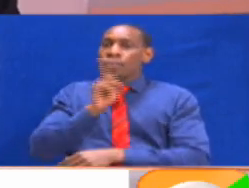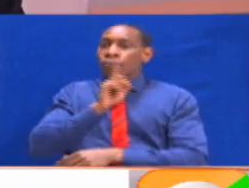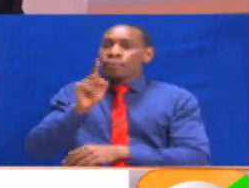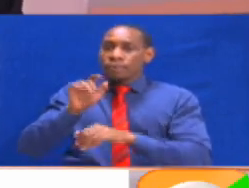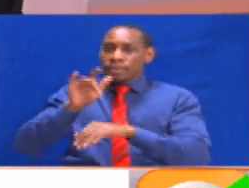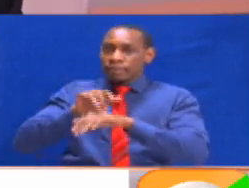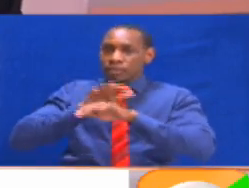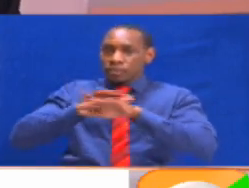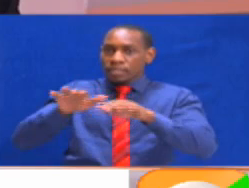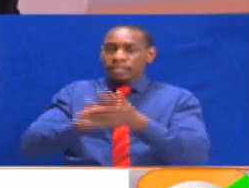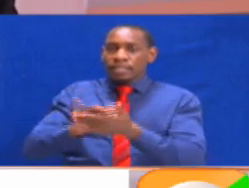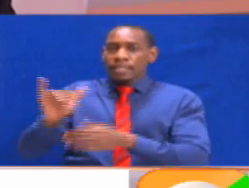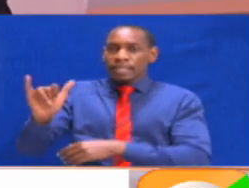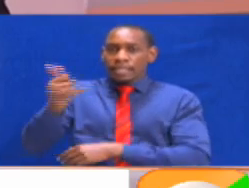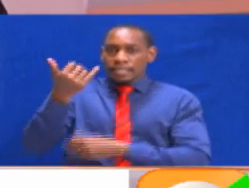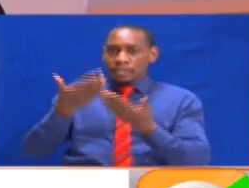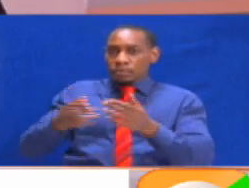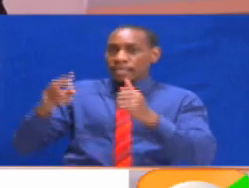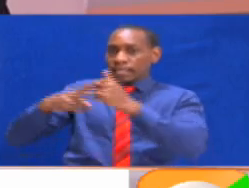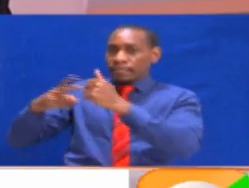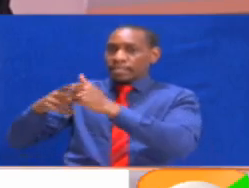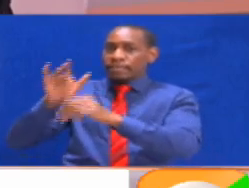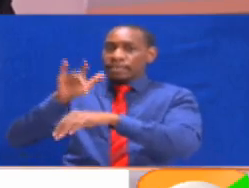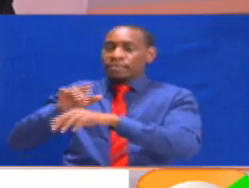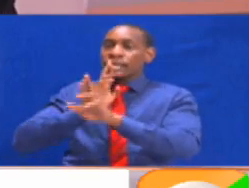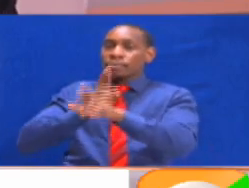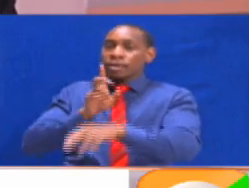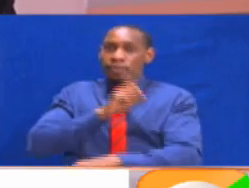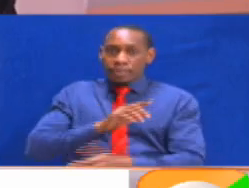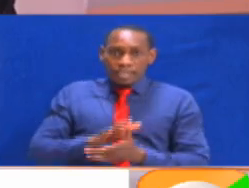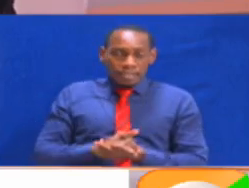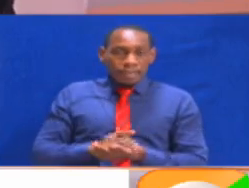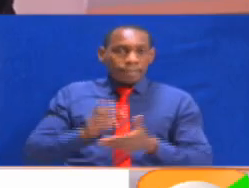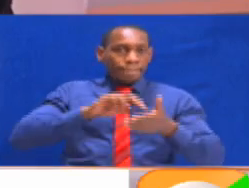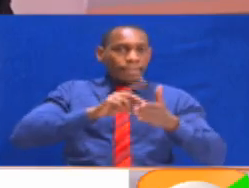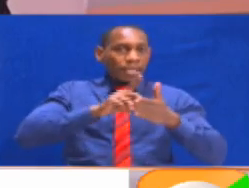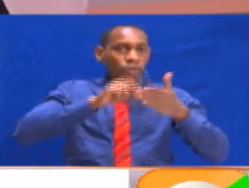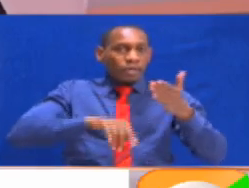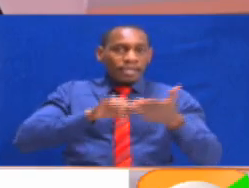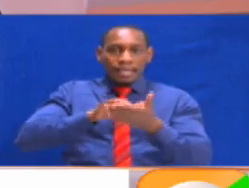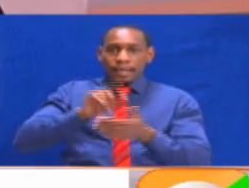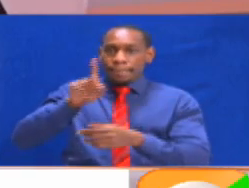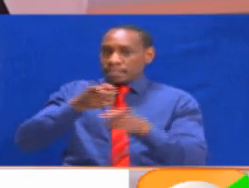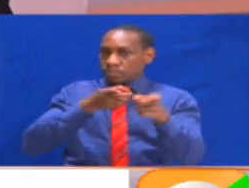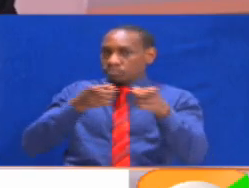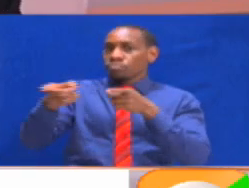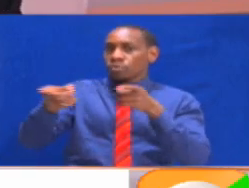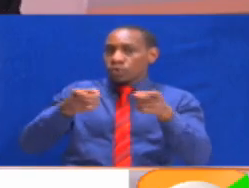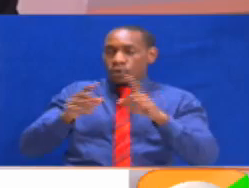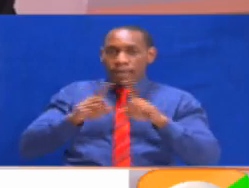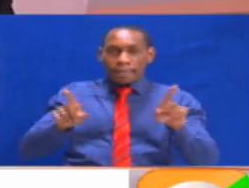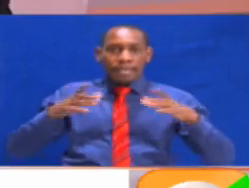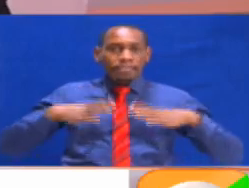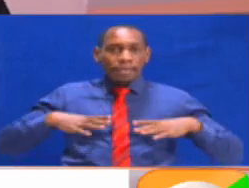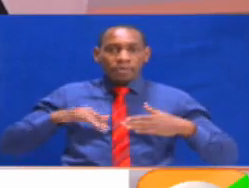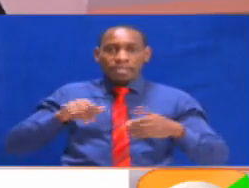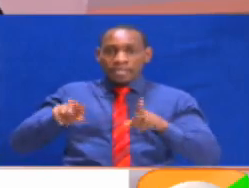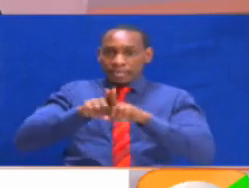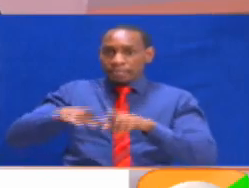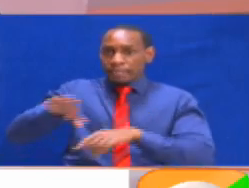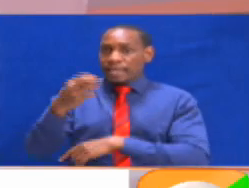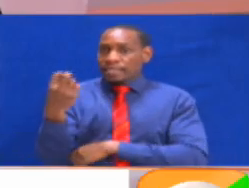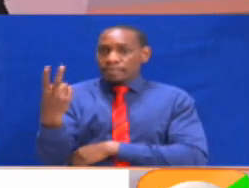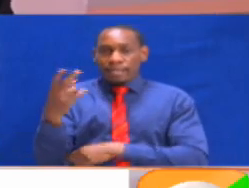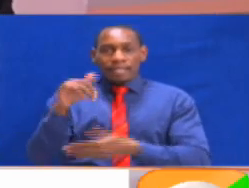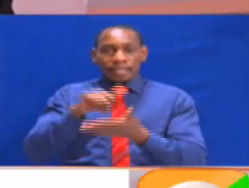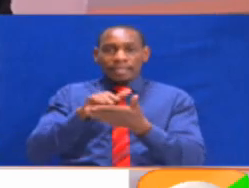Isili only, by today, 77 infections have been reported. So there needs to be some form of control. But for the residents of those places,